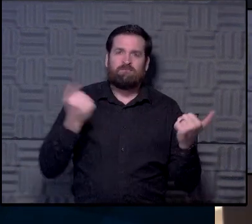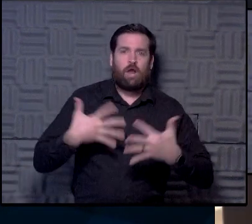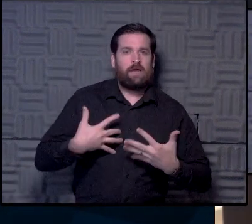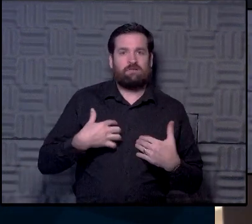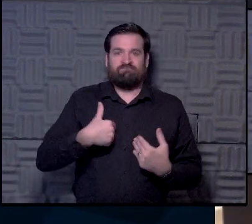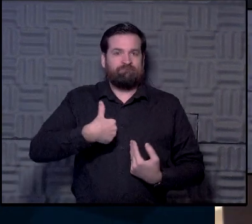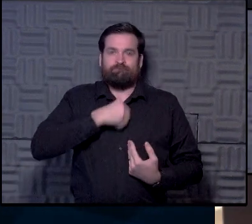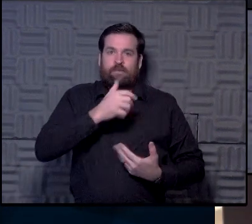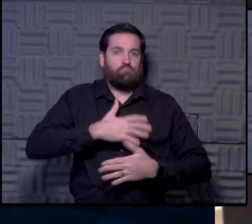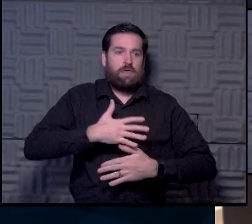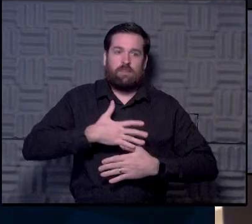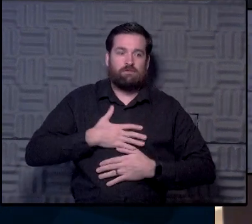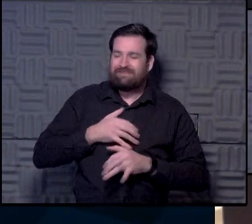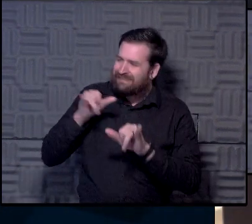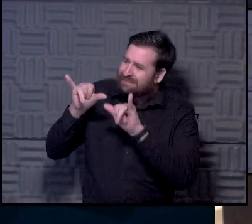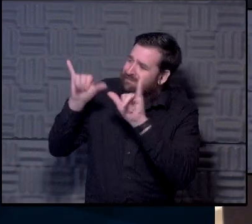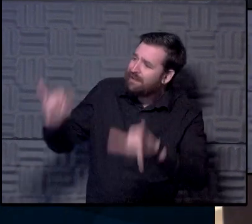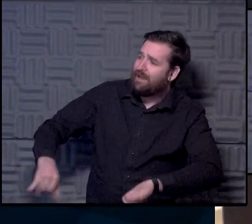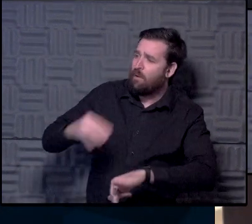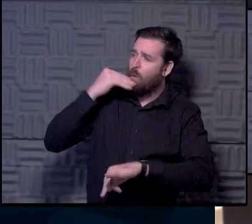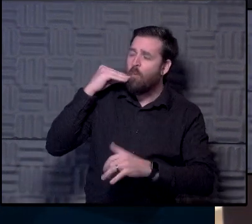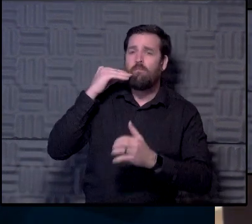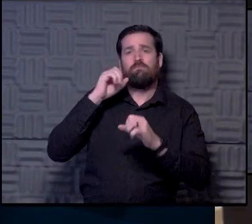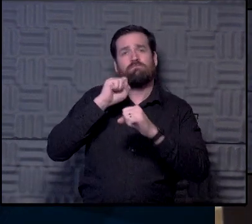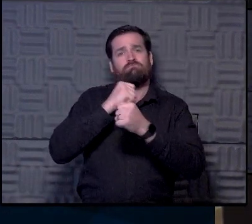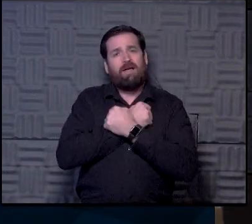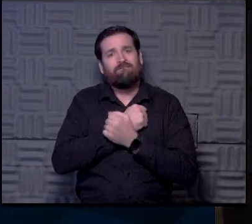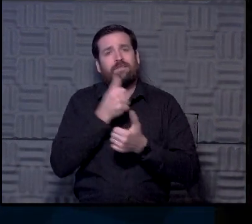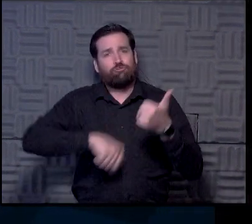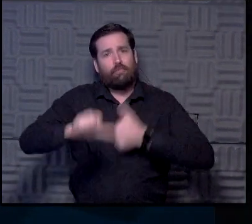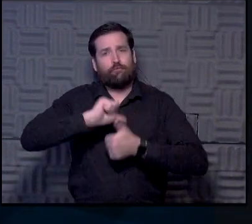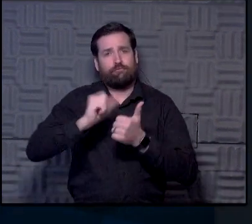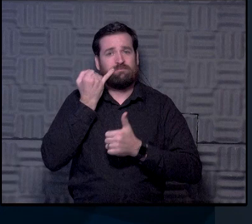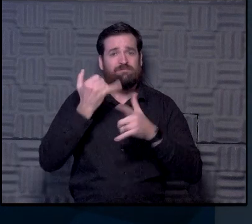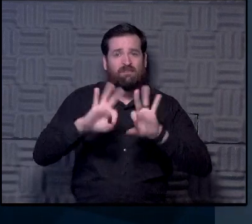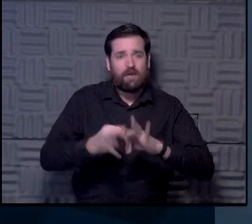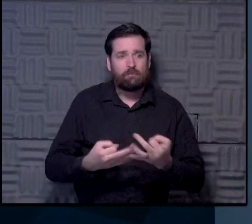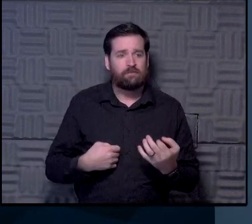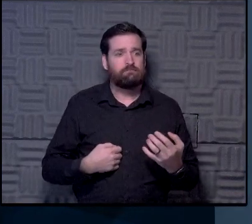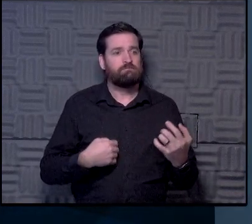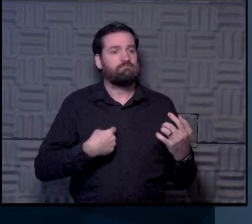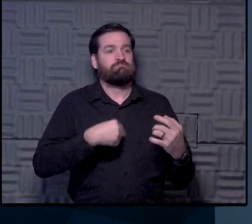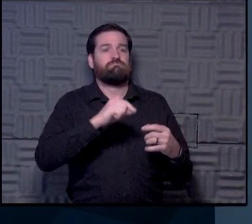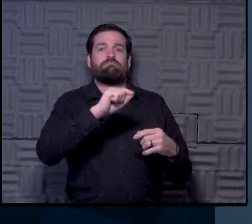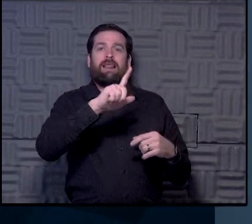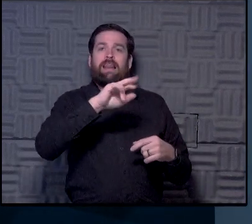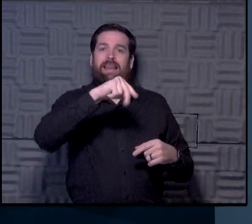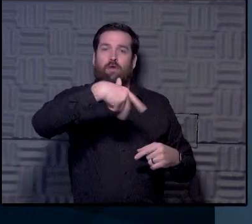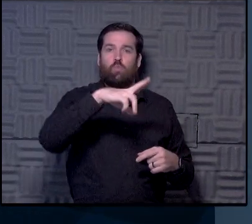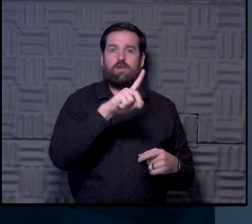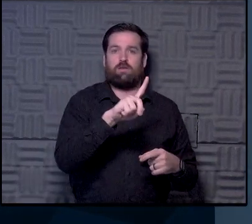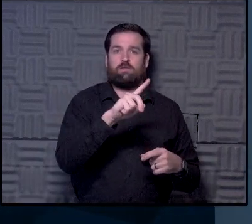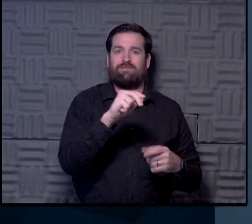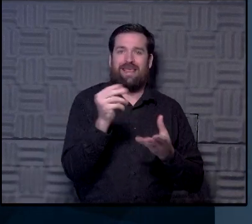breathing. Stay at home, love each other and your family. This is a liquid handler.